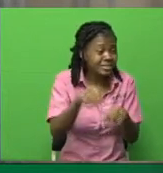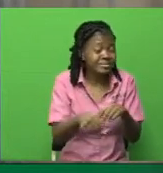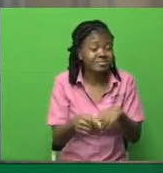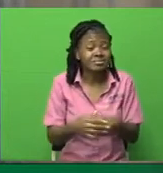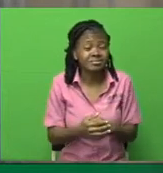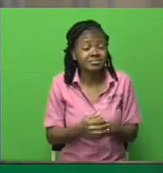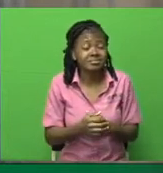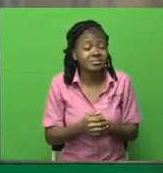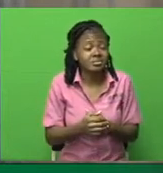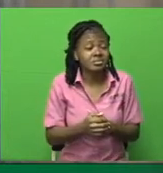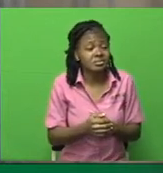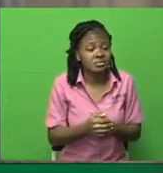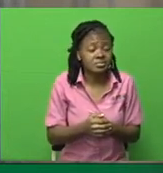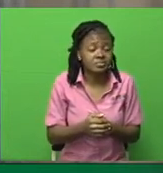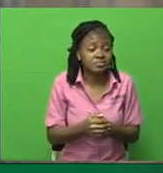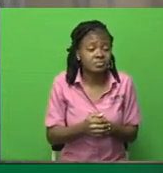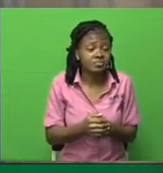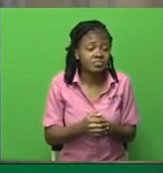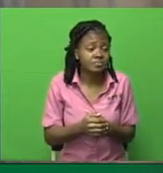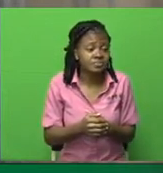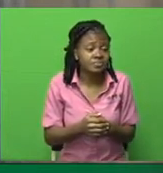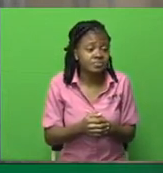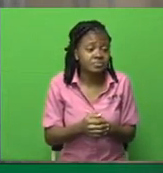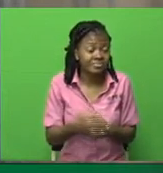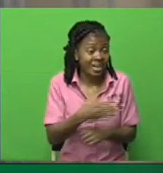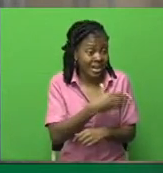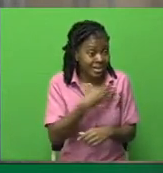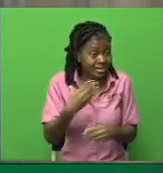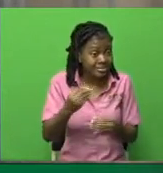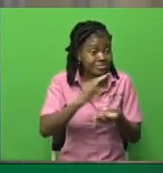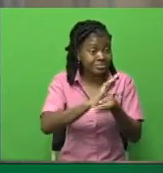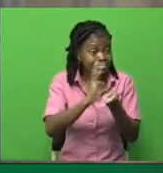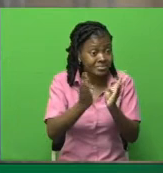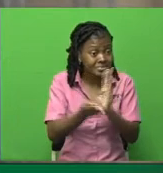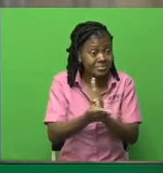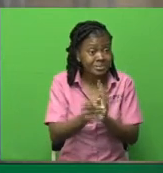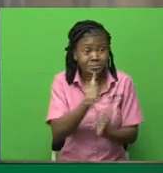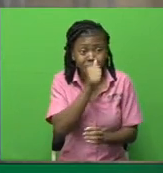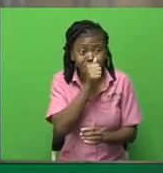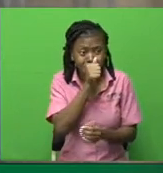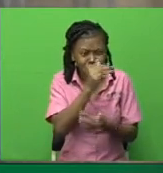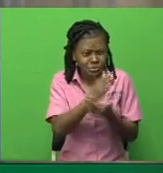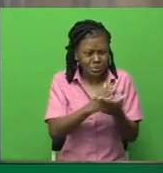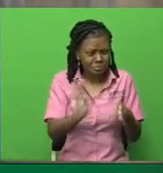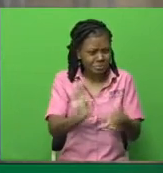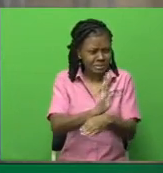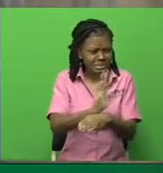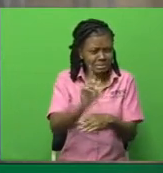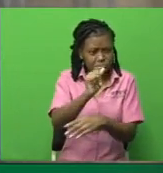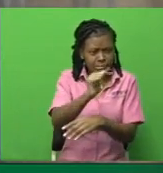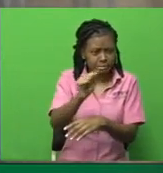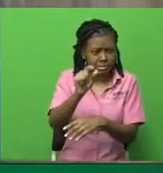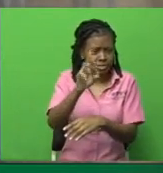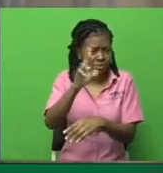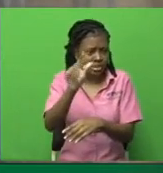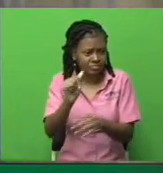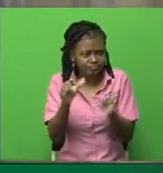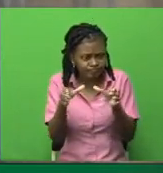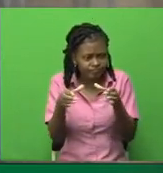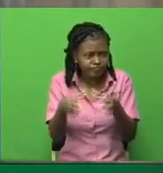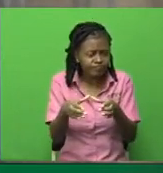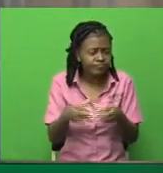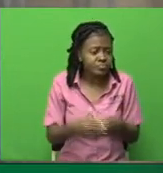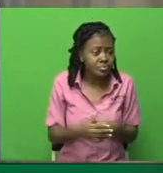privatization for example ttre and the rampant proliferation of contract labor in the public